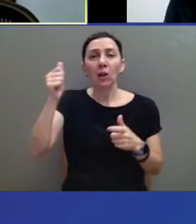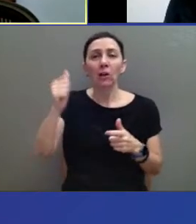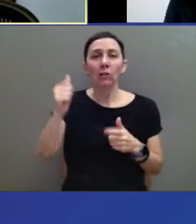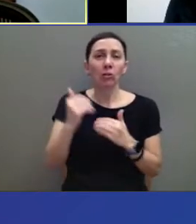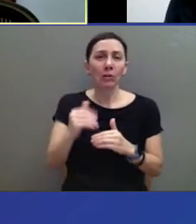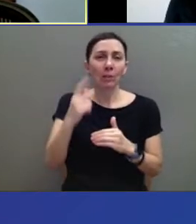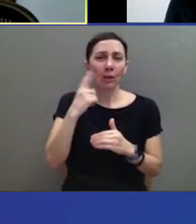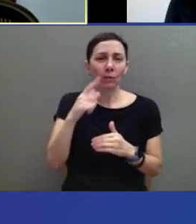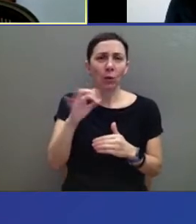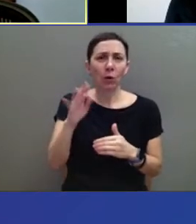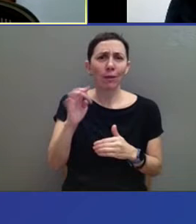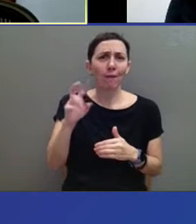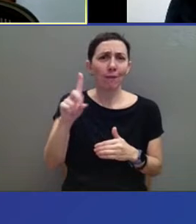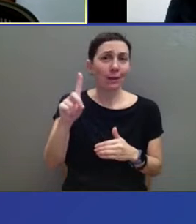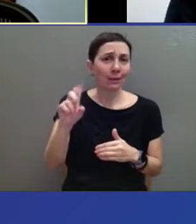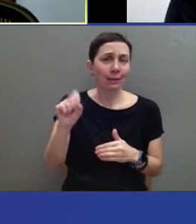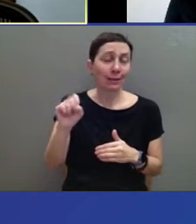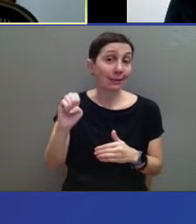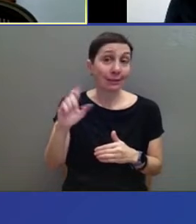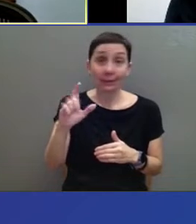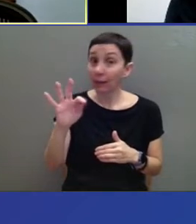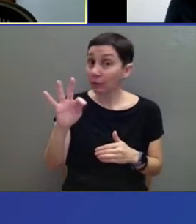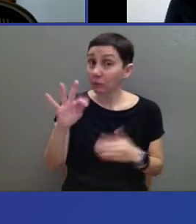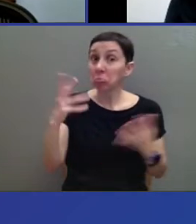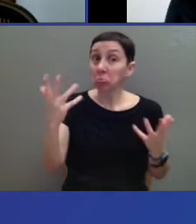think I'll end there for now.